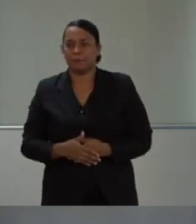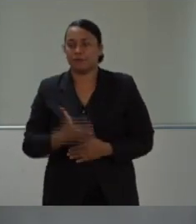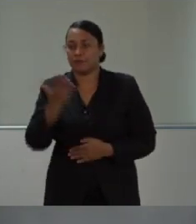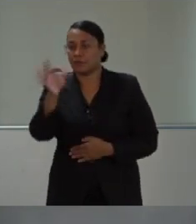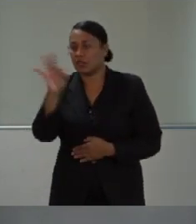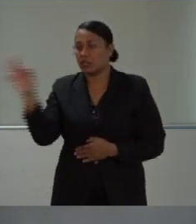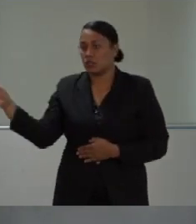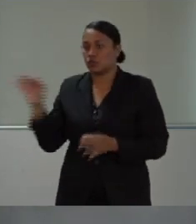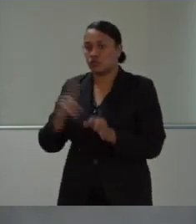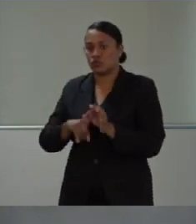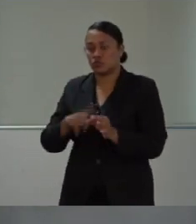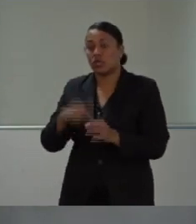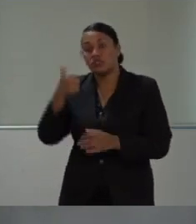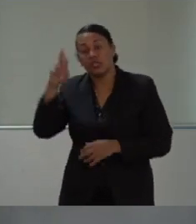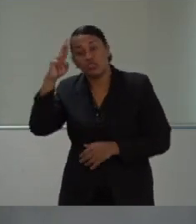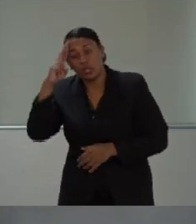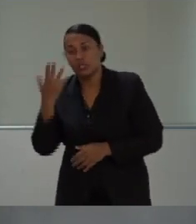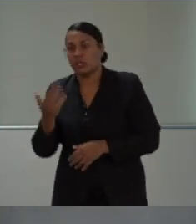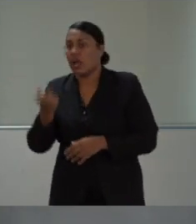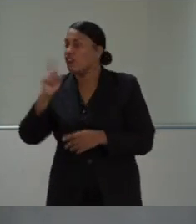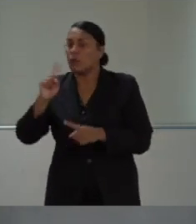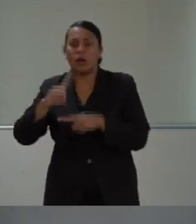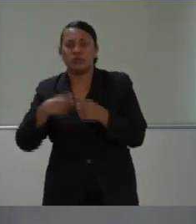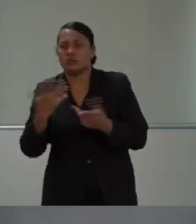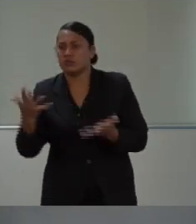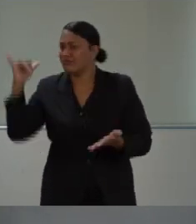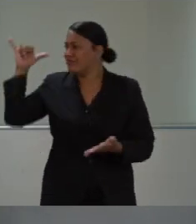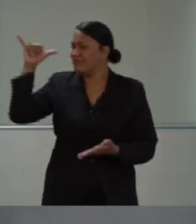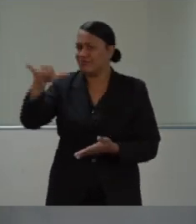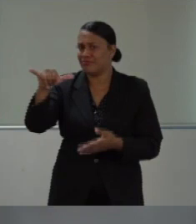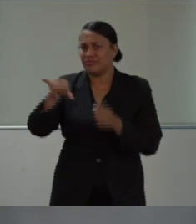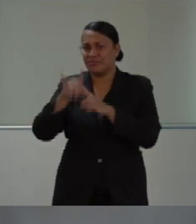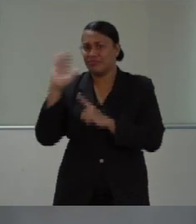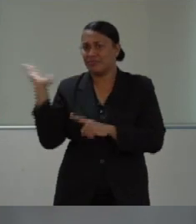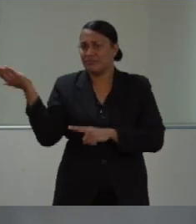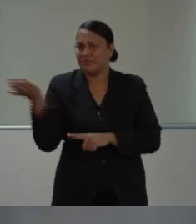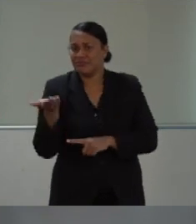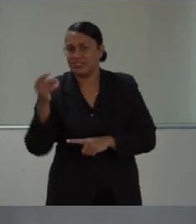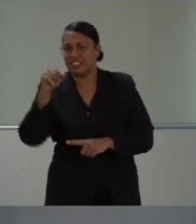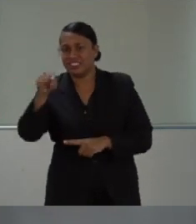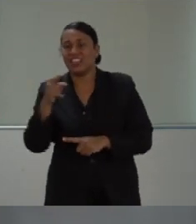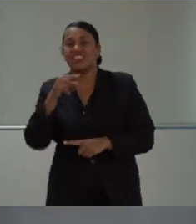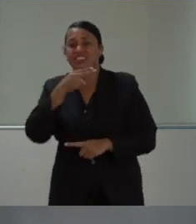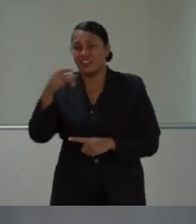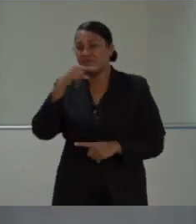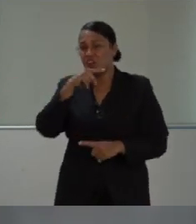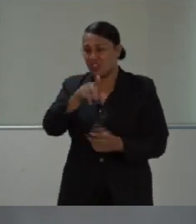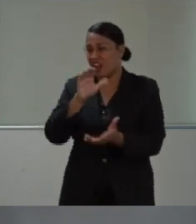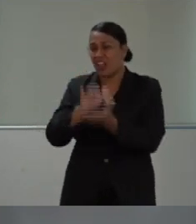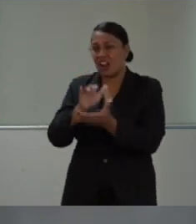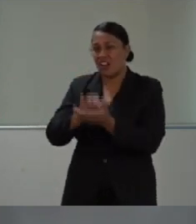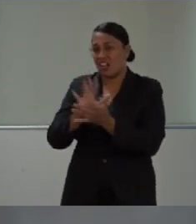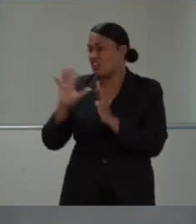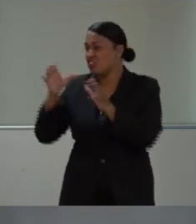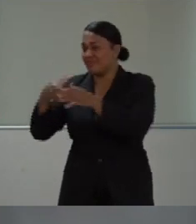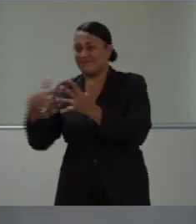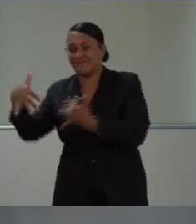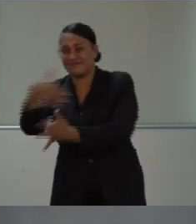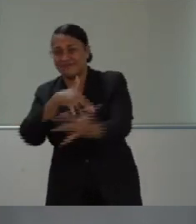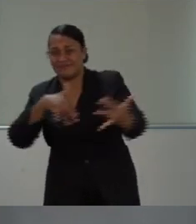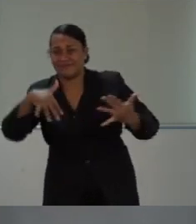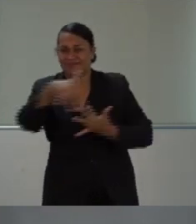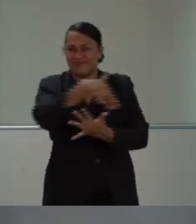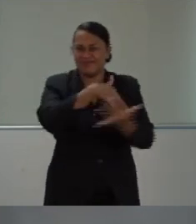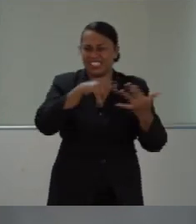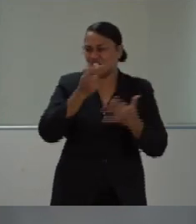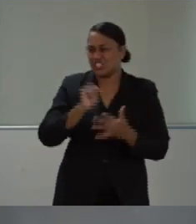So, what about the flight attendants who were alleged to have broken their self-quarantine period? Any update on that? Police had been investigating it.